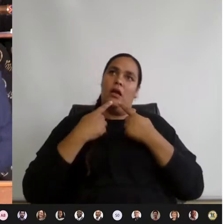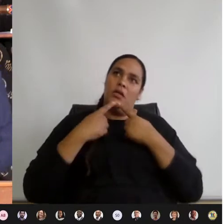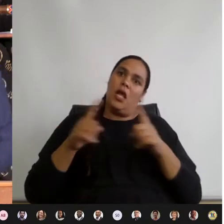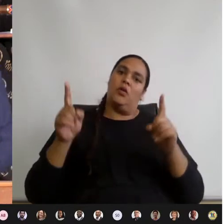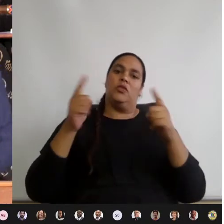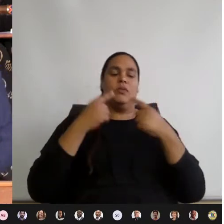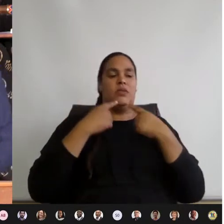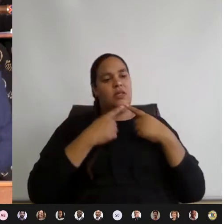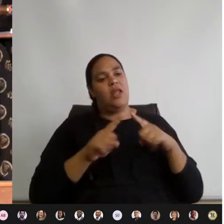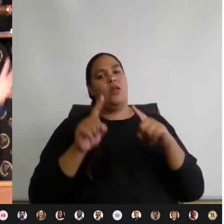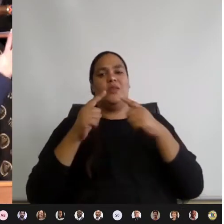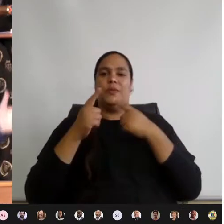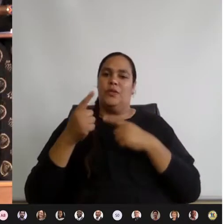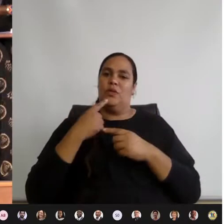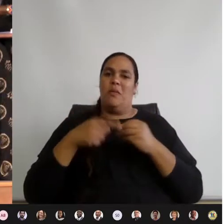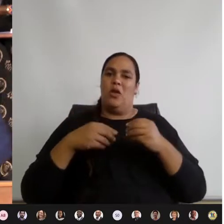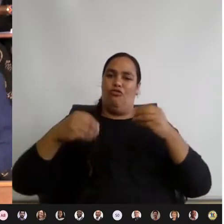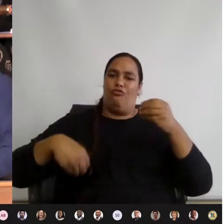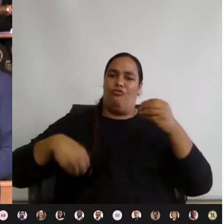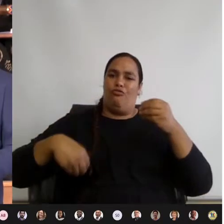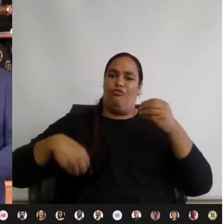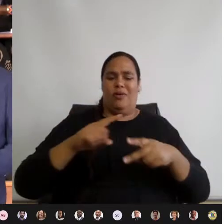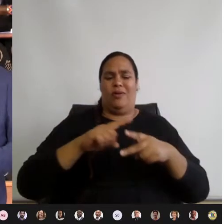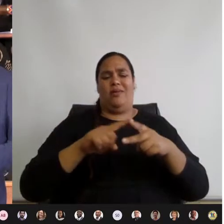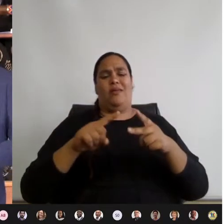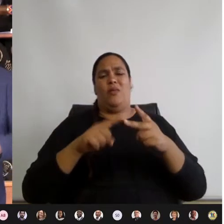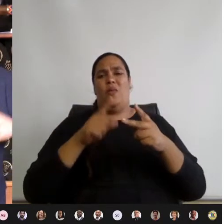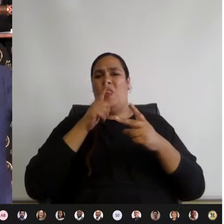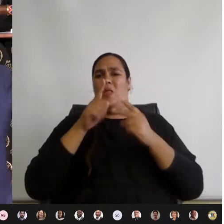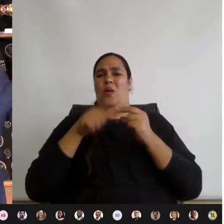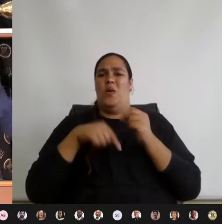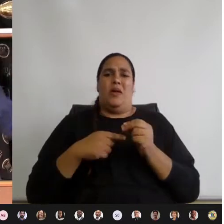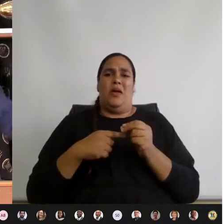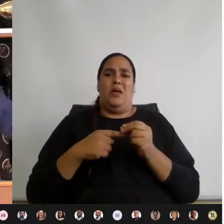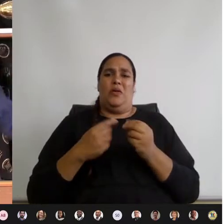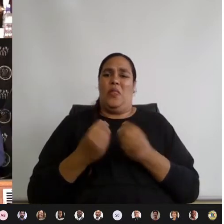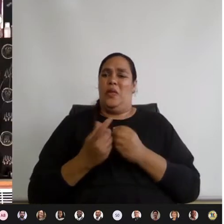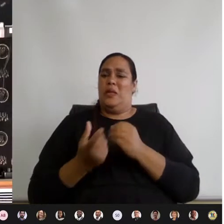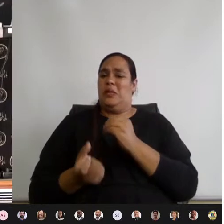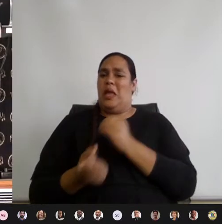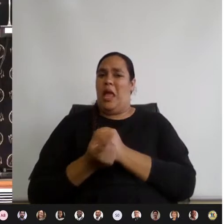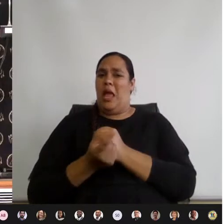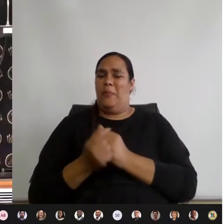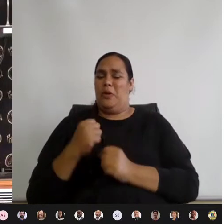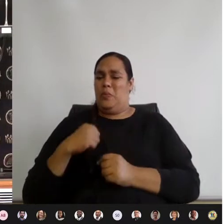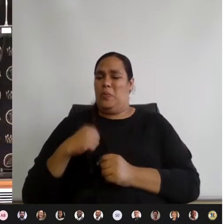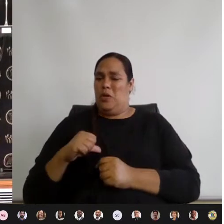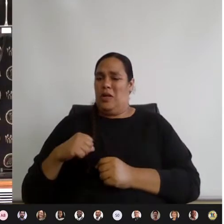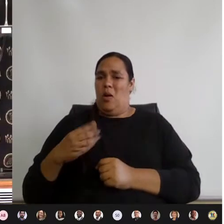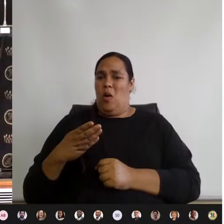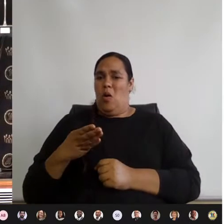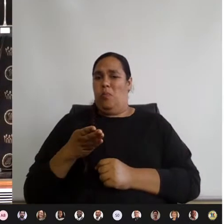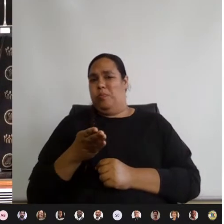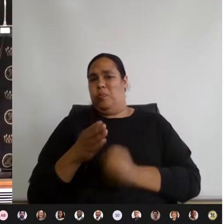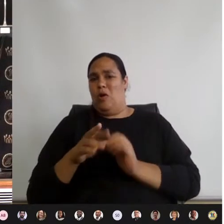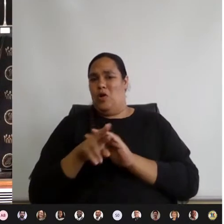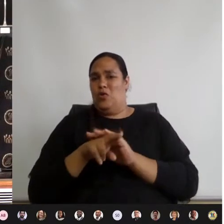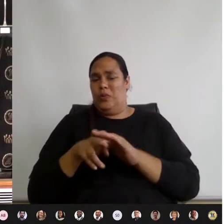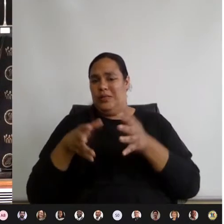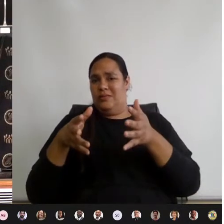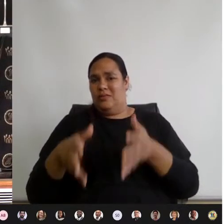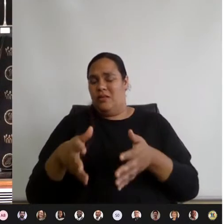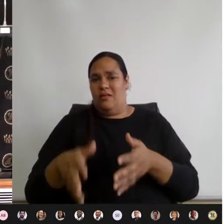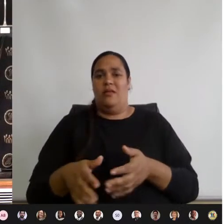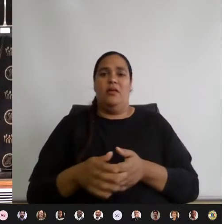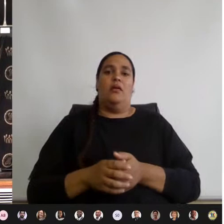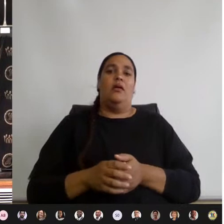about corruption. You talk about things happening in municipalities here in this region.